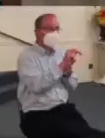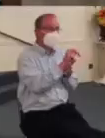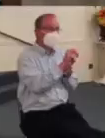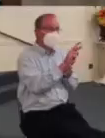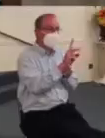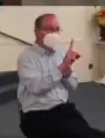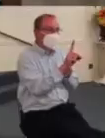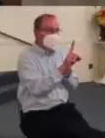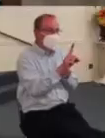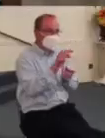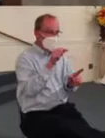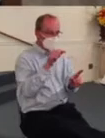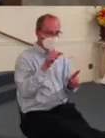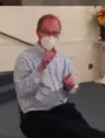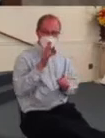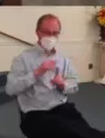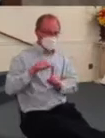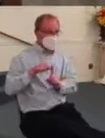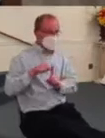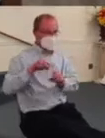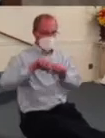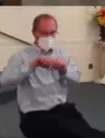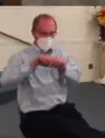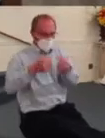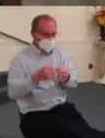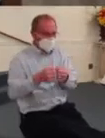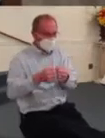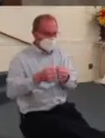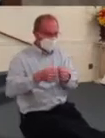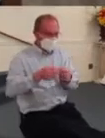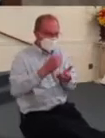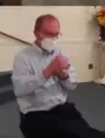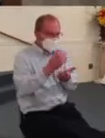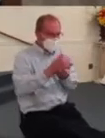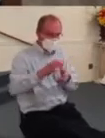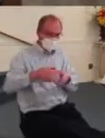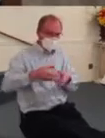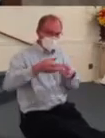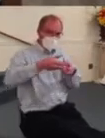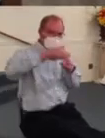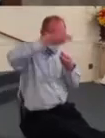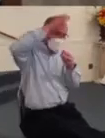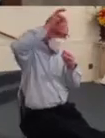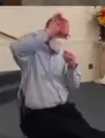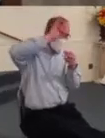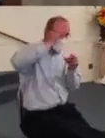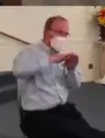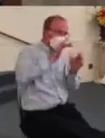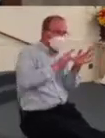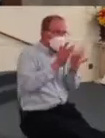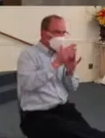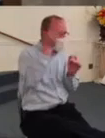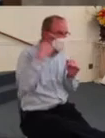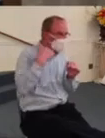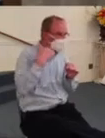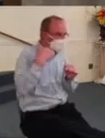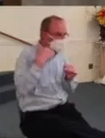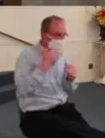Some were indignant, remarking to one another, why has this perfume been wasted? For